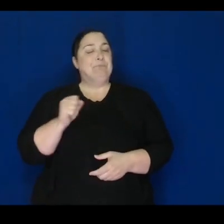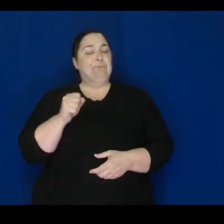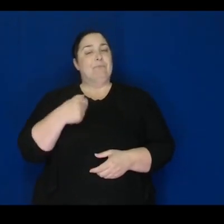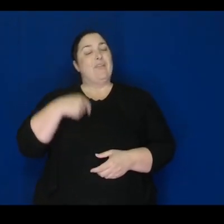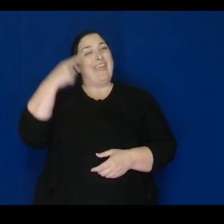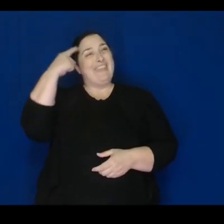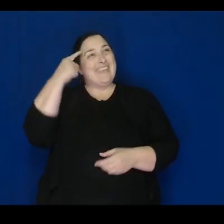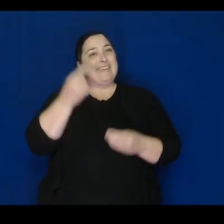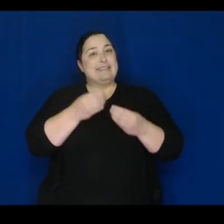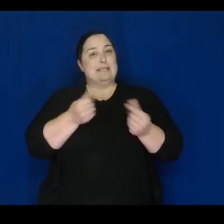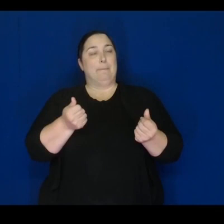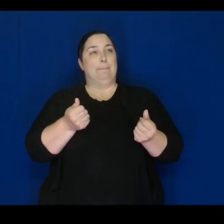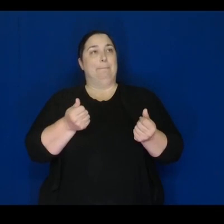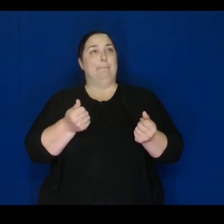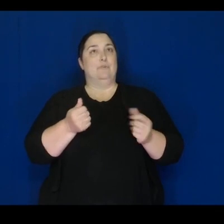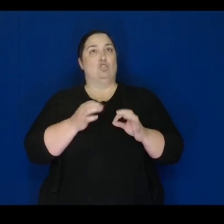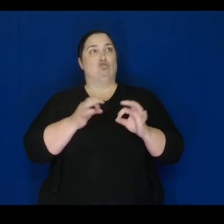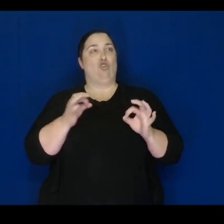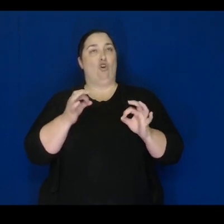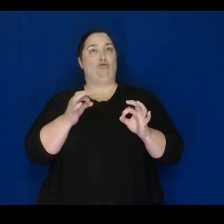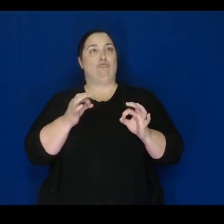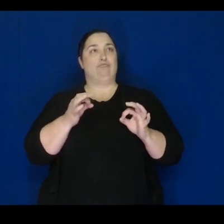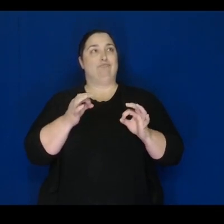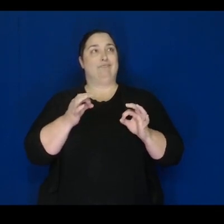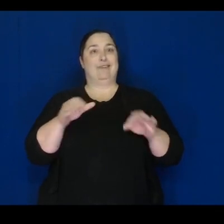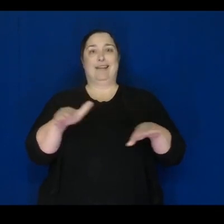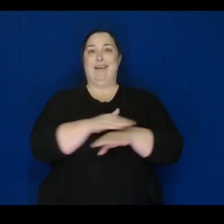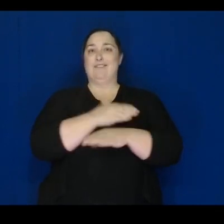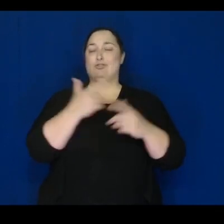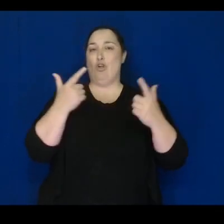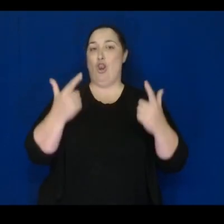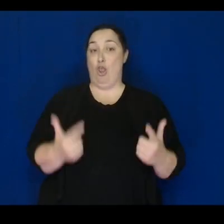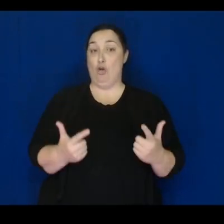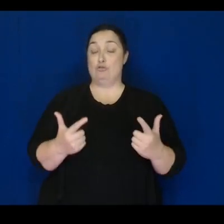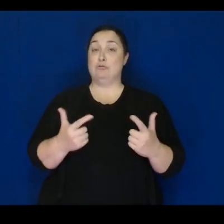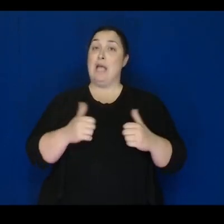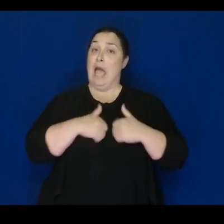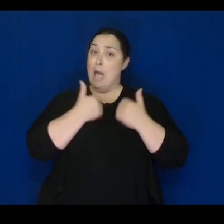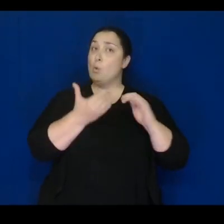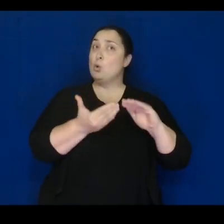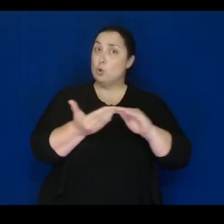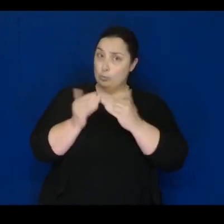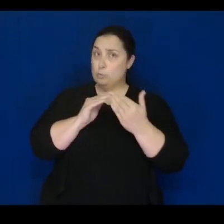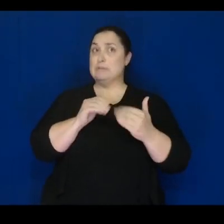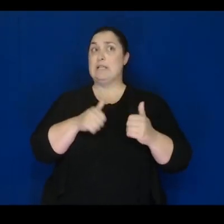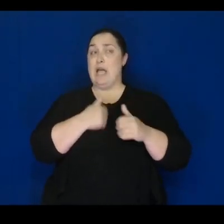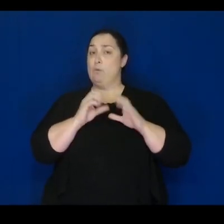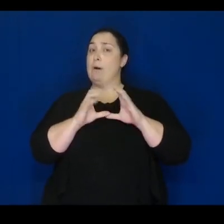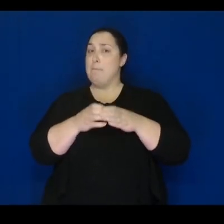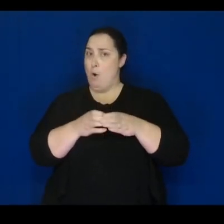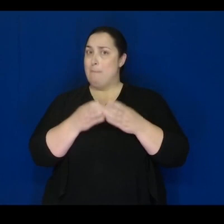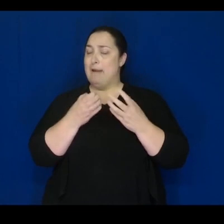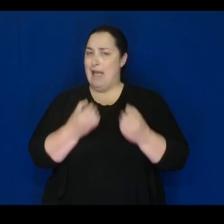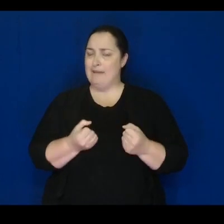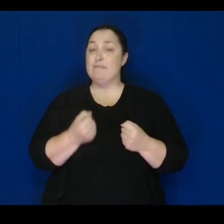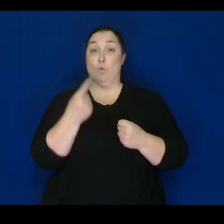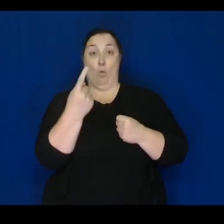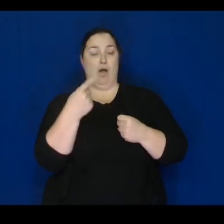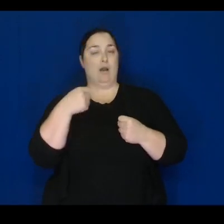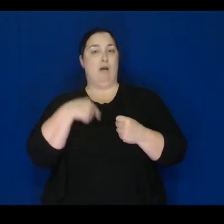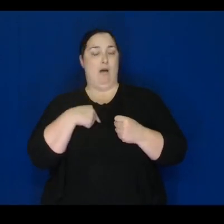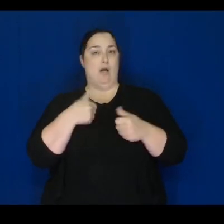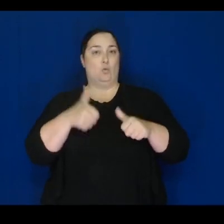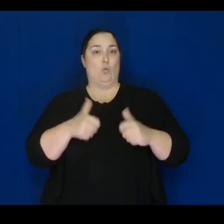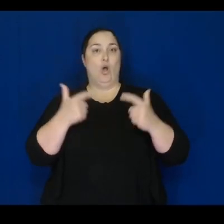it's something that's not really out there a lot. It's out there with our community, it's out there with our mob. But one that I tend to lean